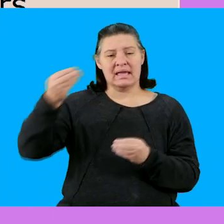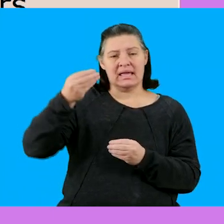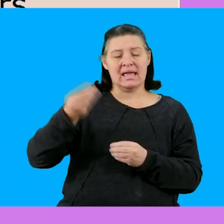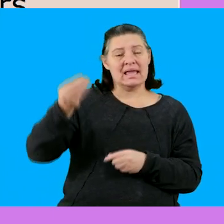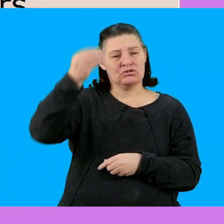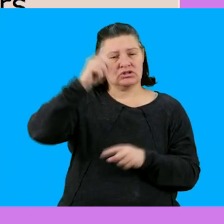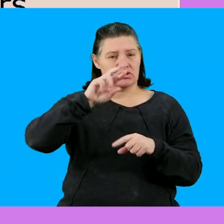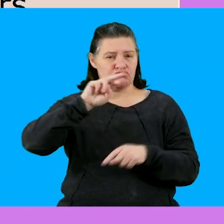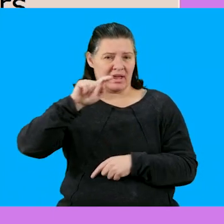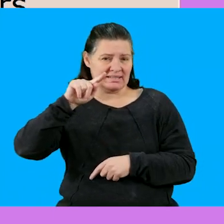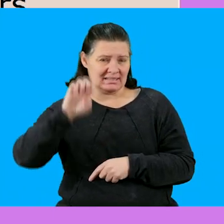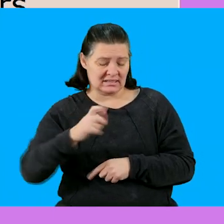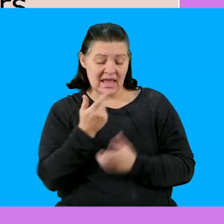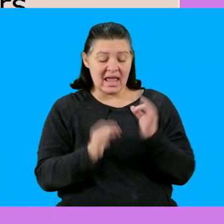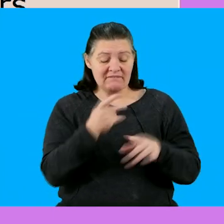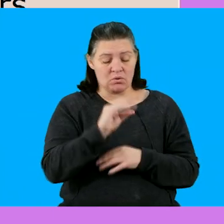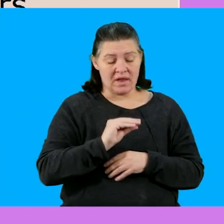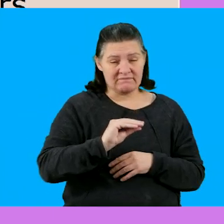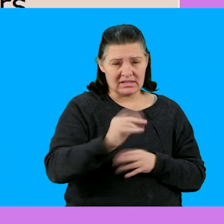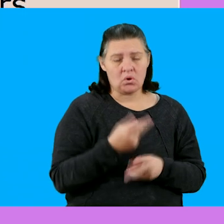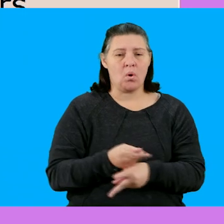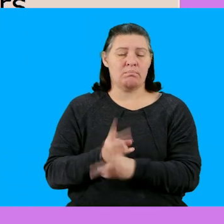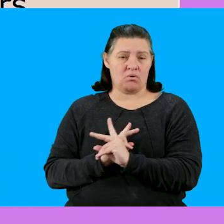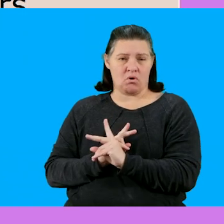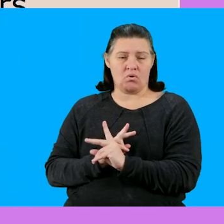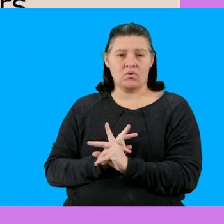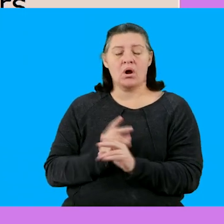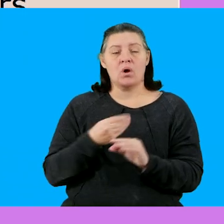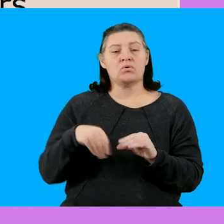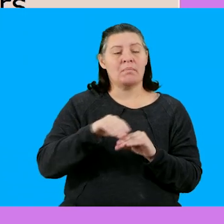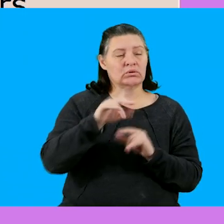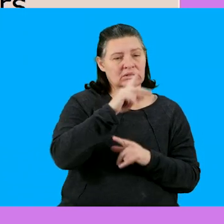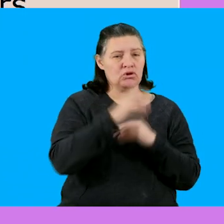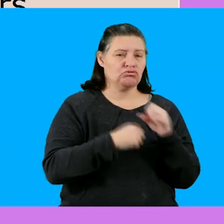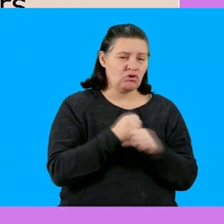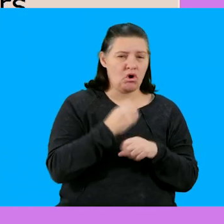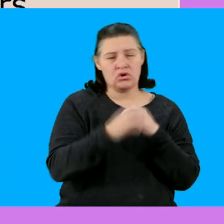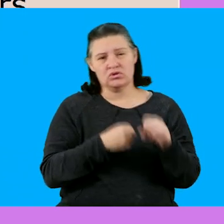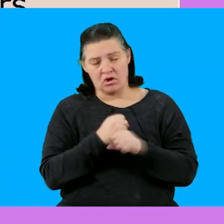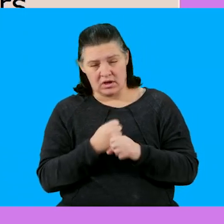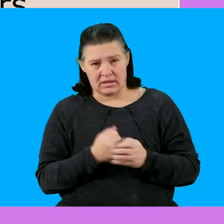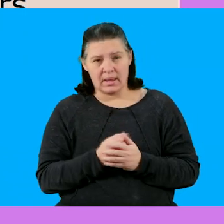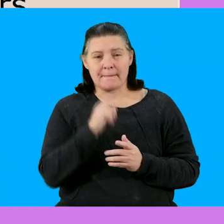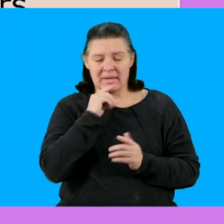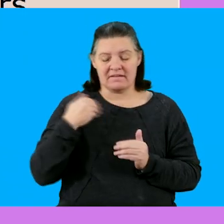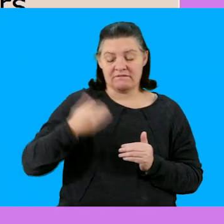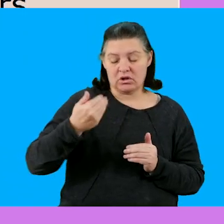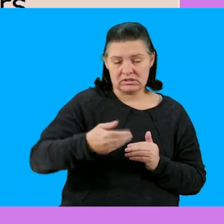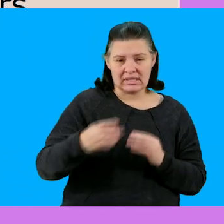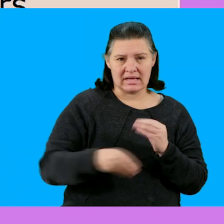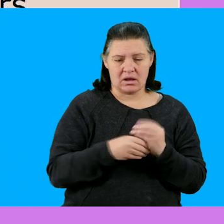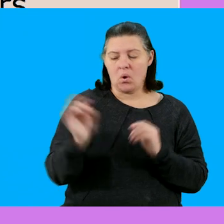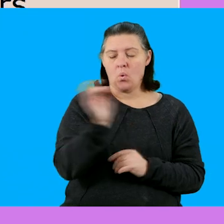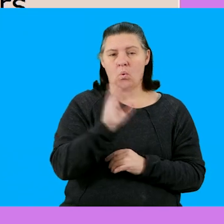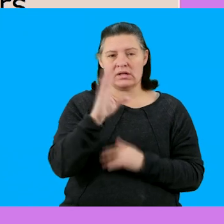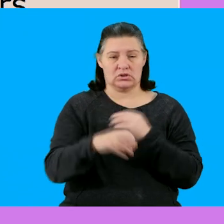So if you invest your money or if you borrow money and it's compounded annually. So the frequency of the interest